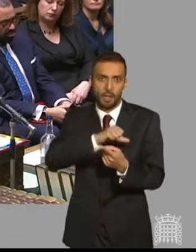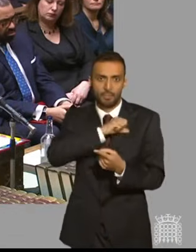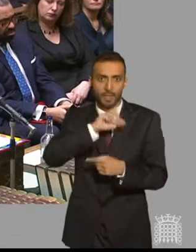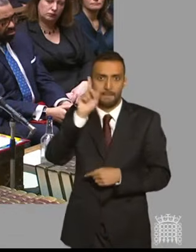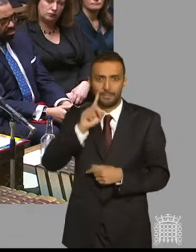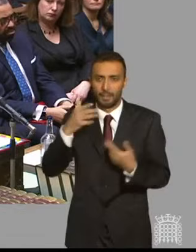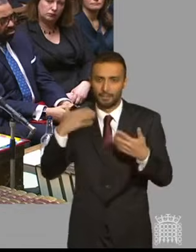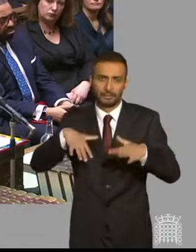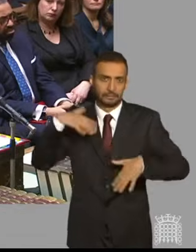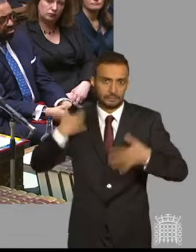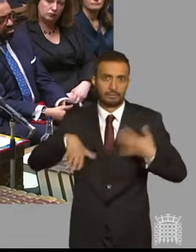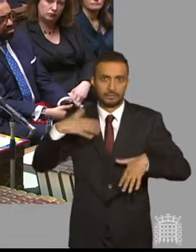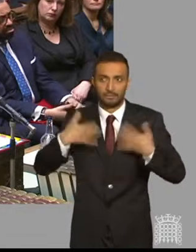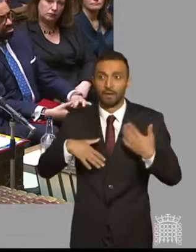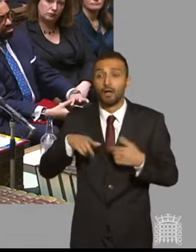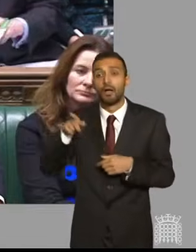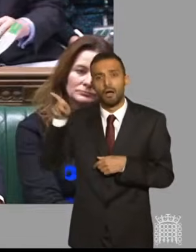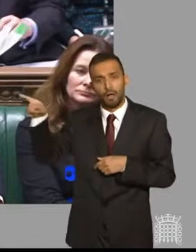Cabinet